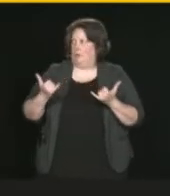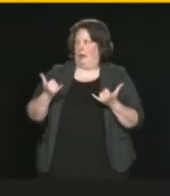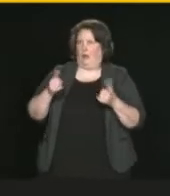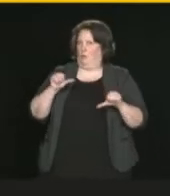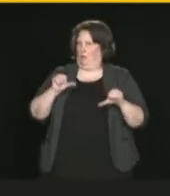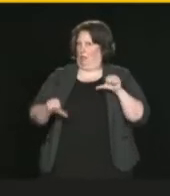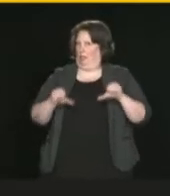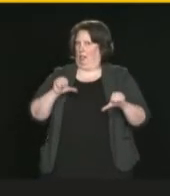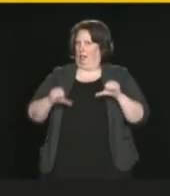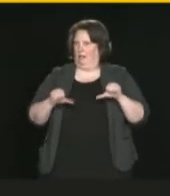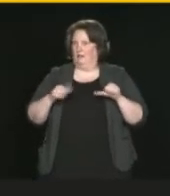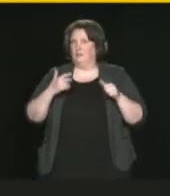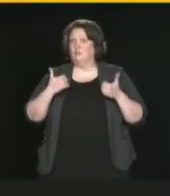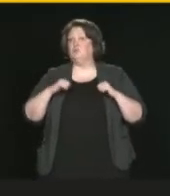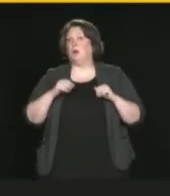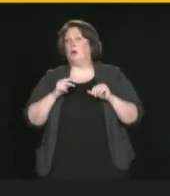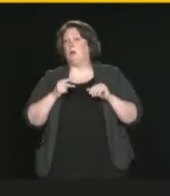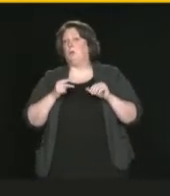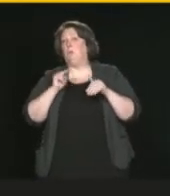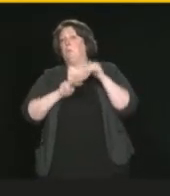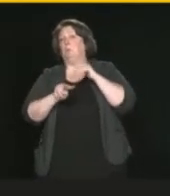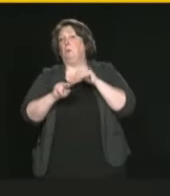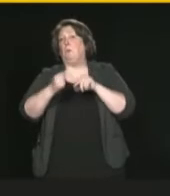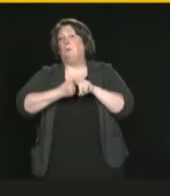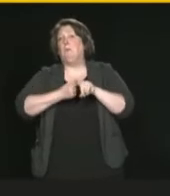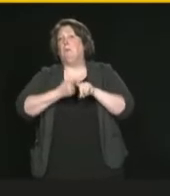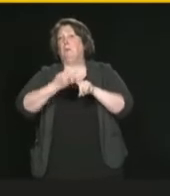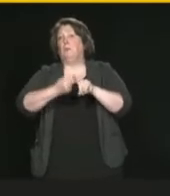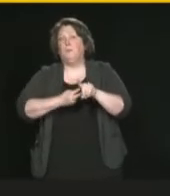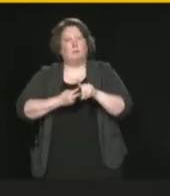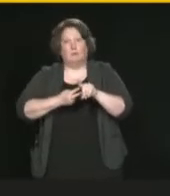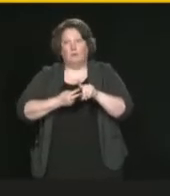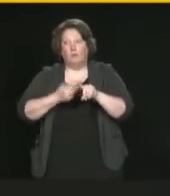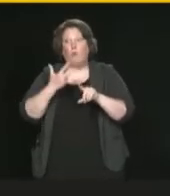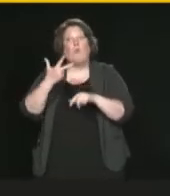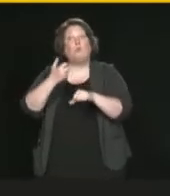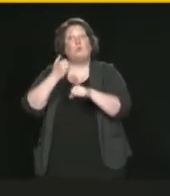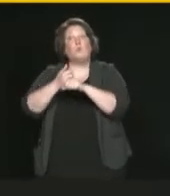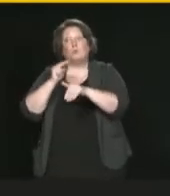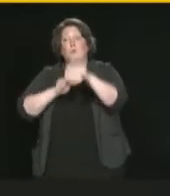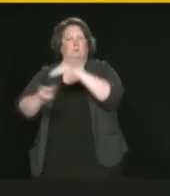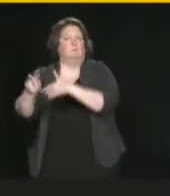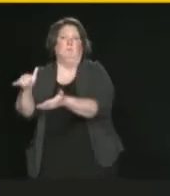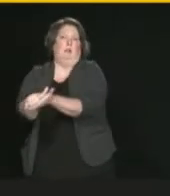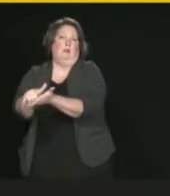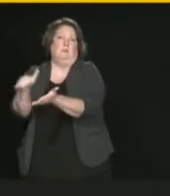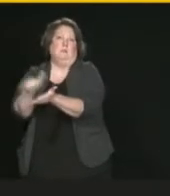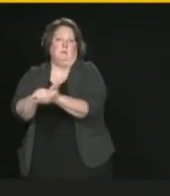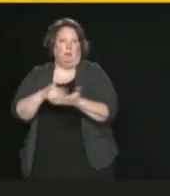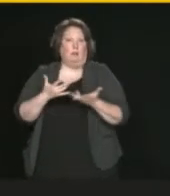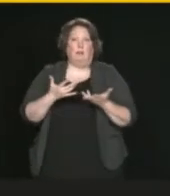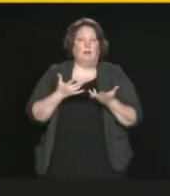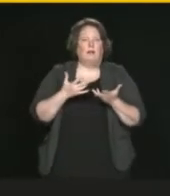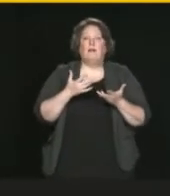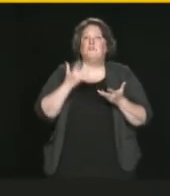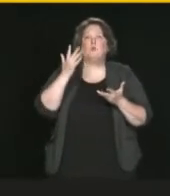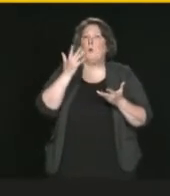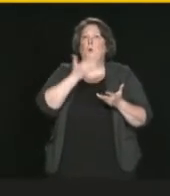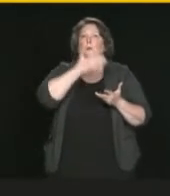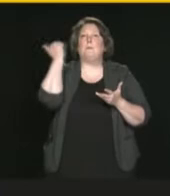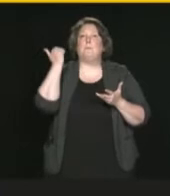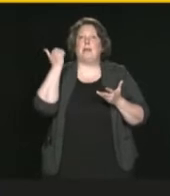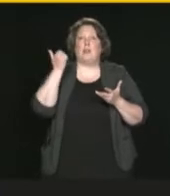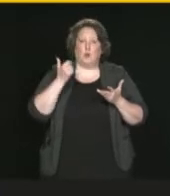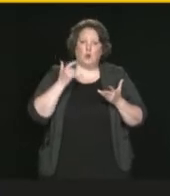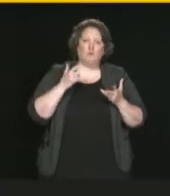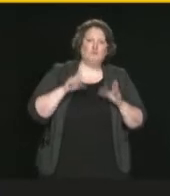or two, let alone in 2 or 3 years. So we will continue to seek some way of being